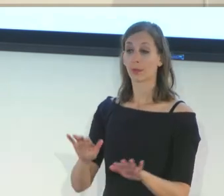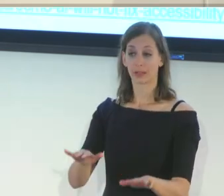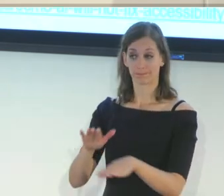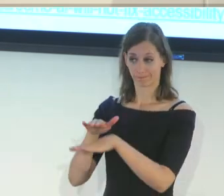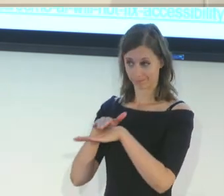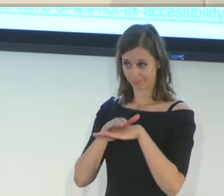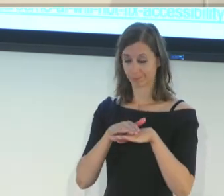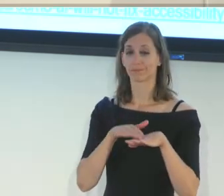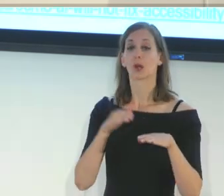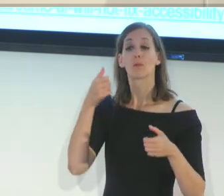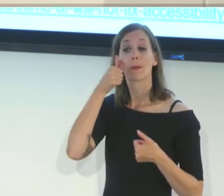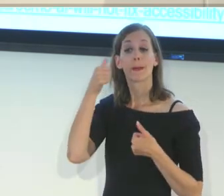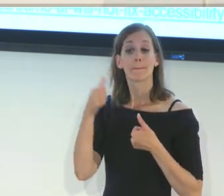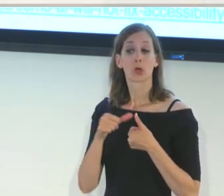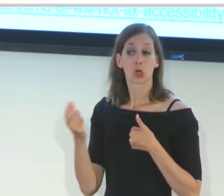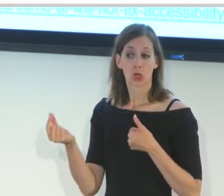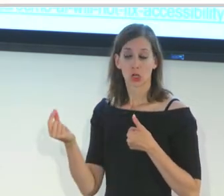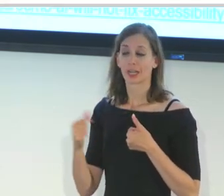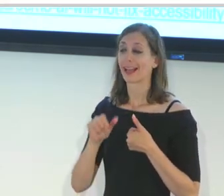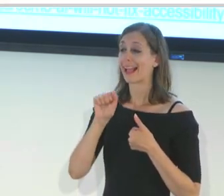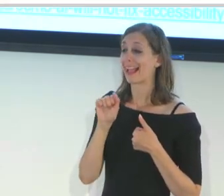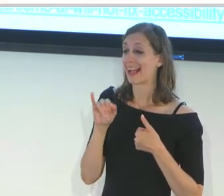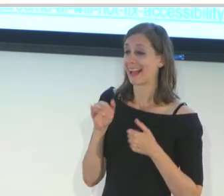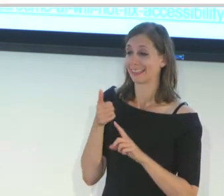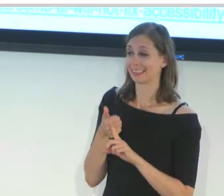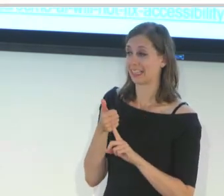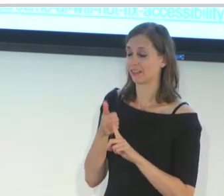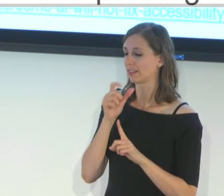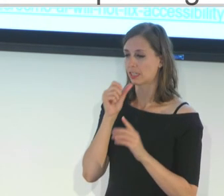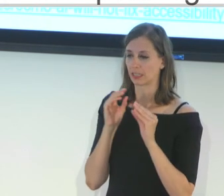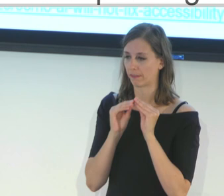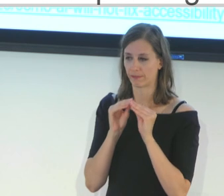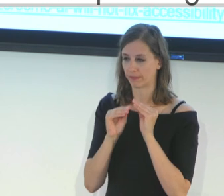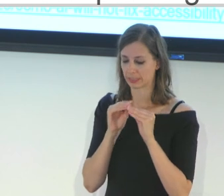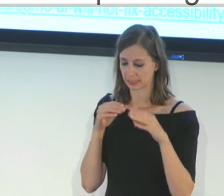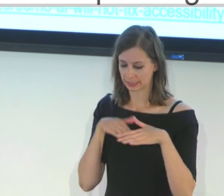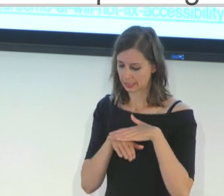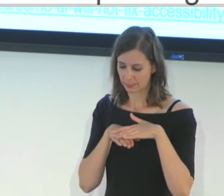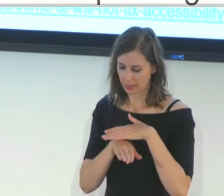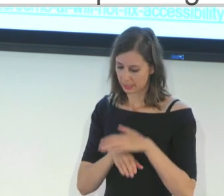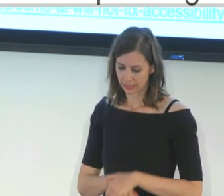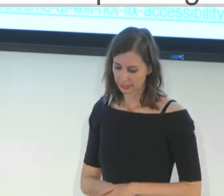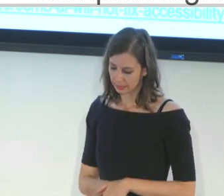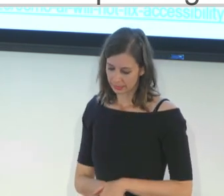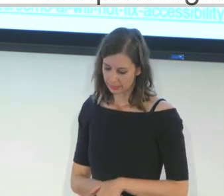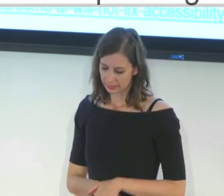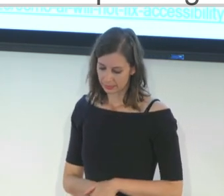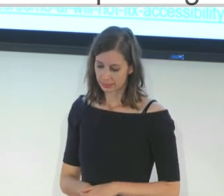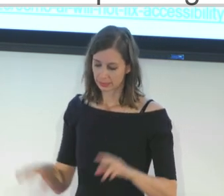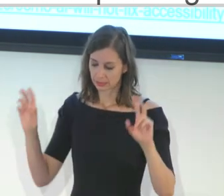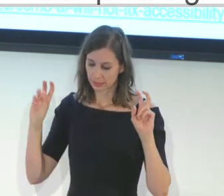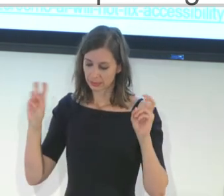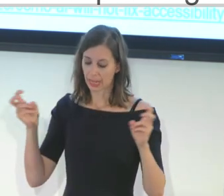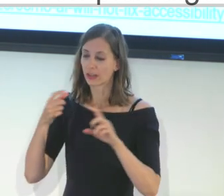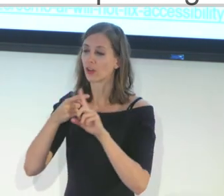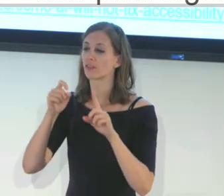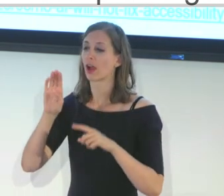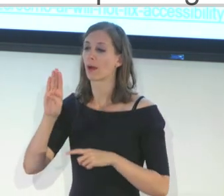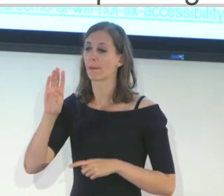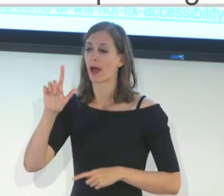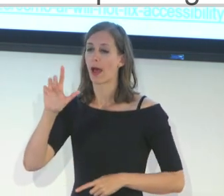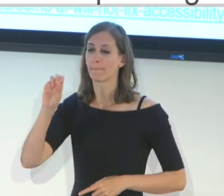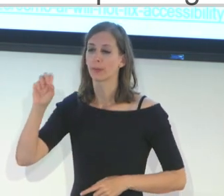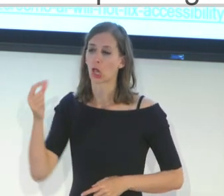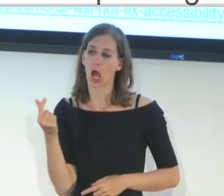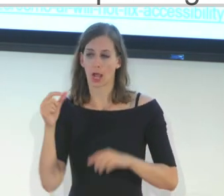here, AI on its own will not fix accessibility. This is the blog title from a blog post that Adrian Rosselli